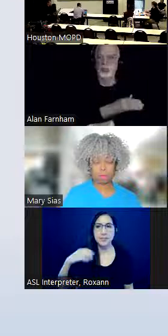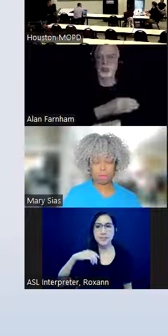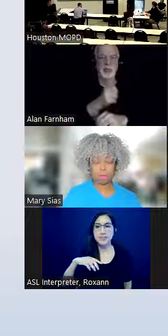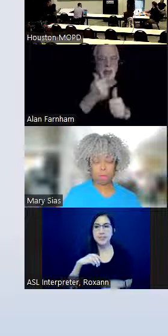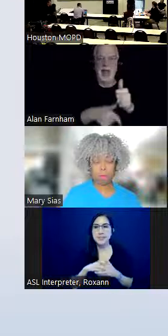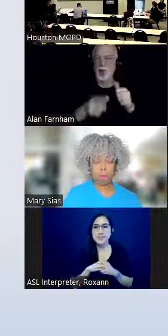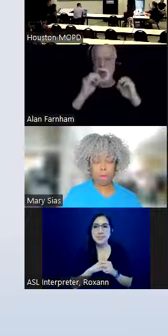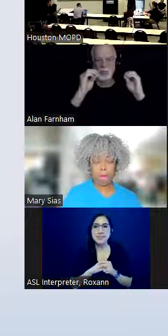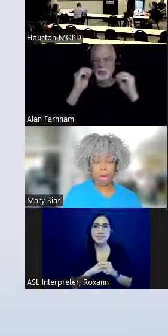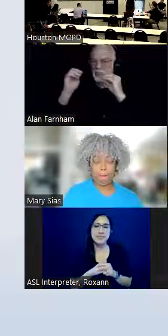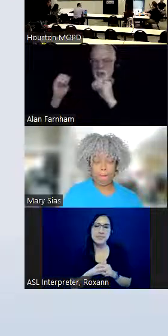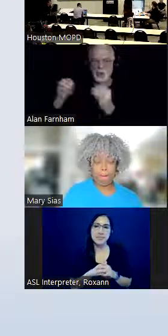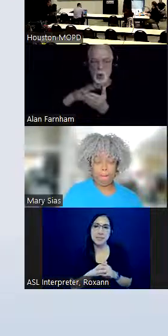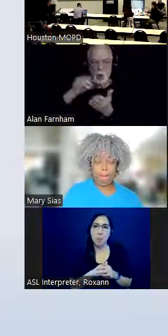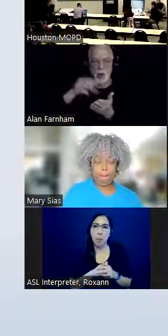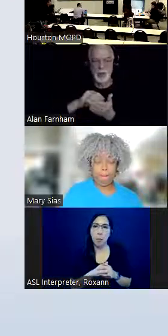others? Yes.